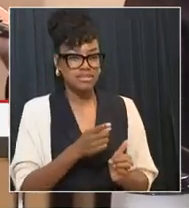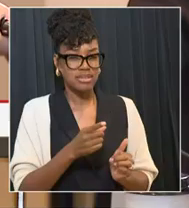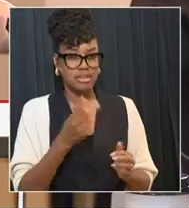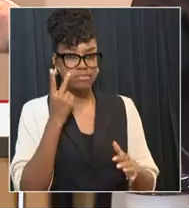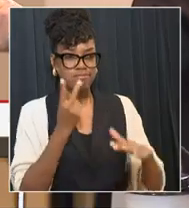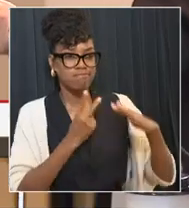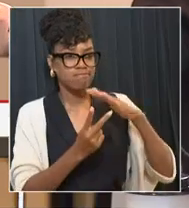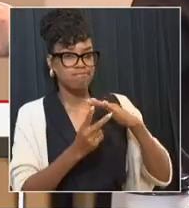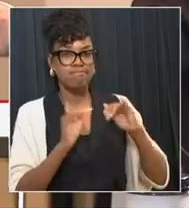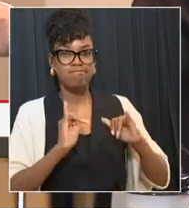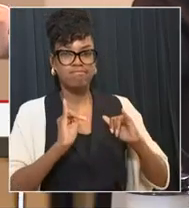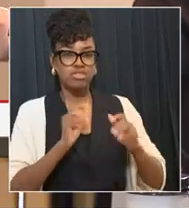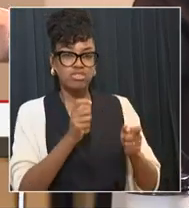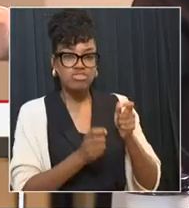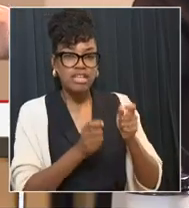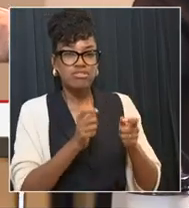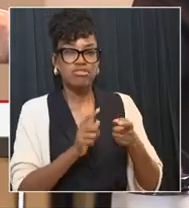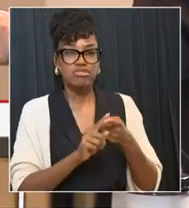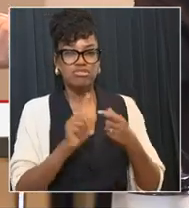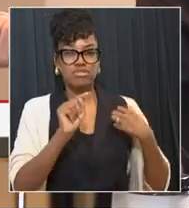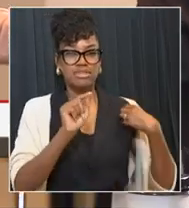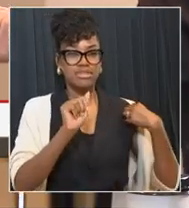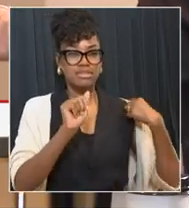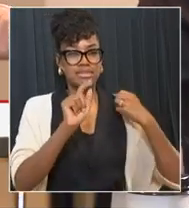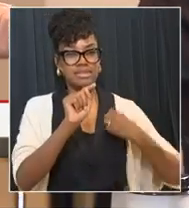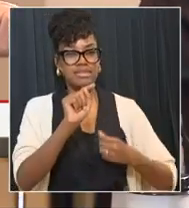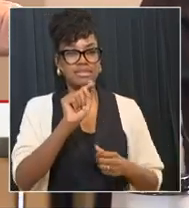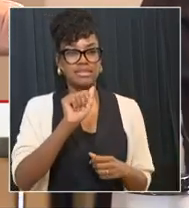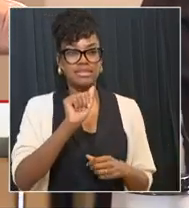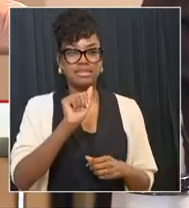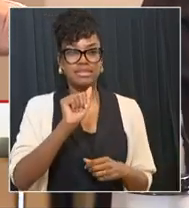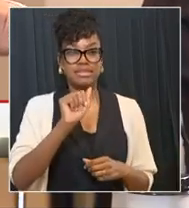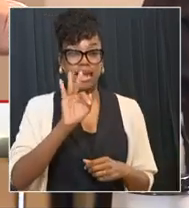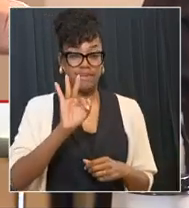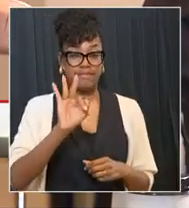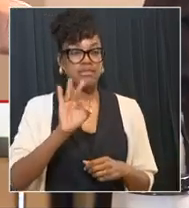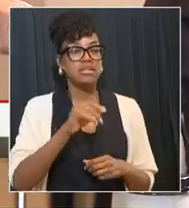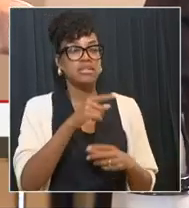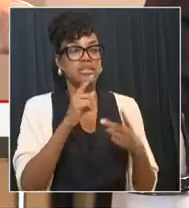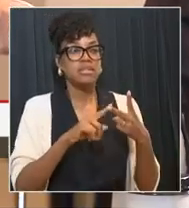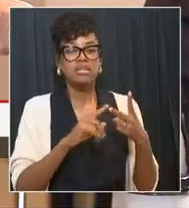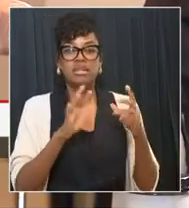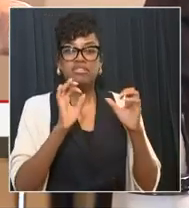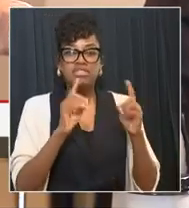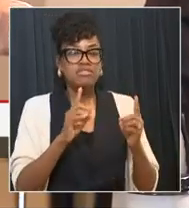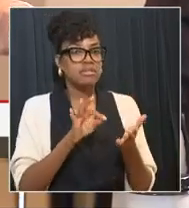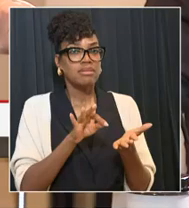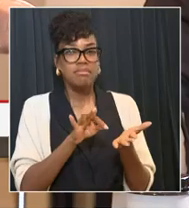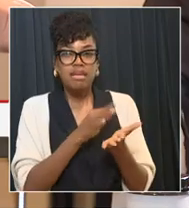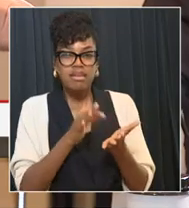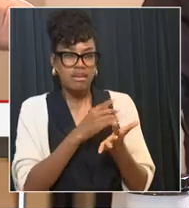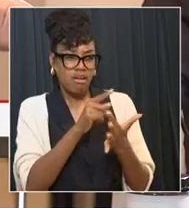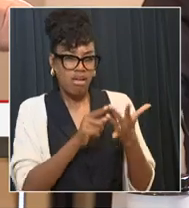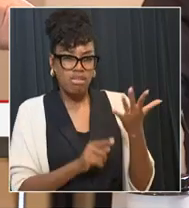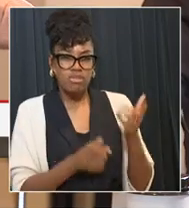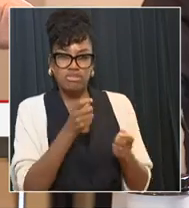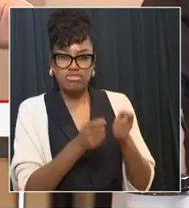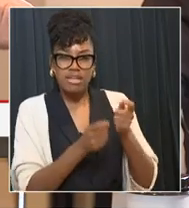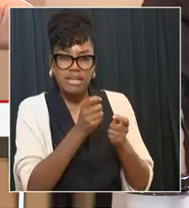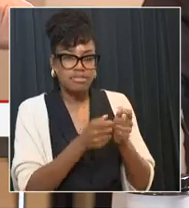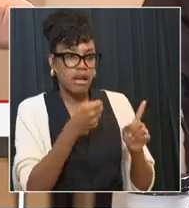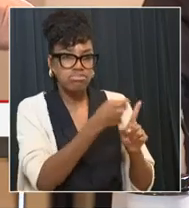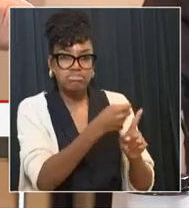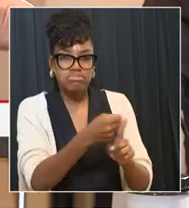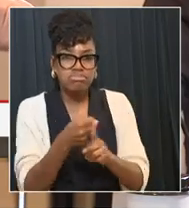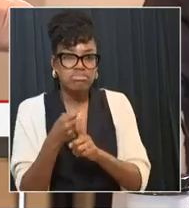things like TAMF, changes to eligibility requirements for Medicaid, things that ultimately will save the district money? What do you